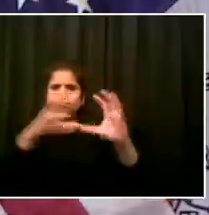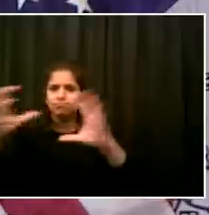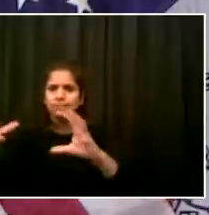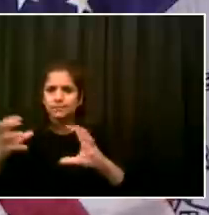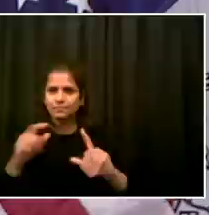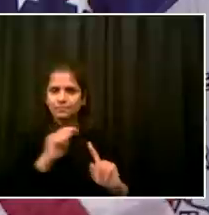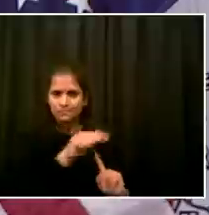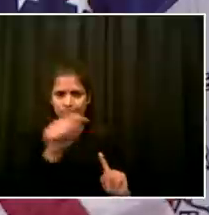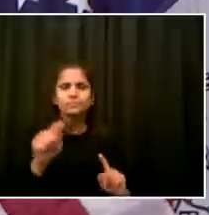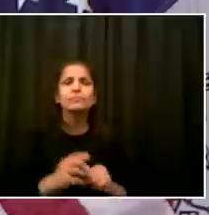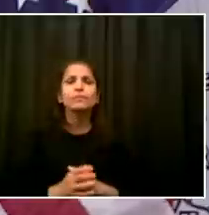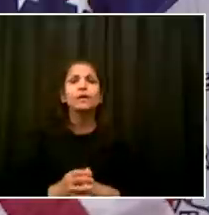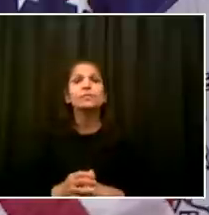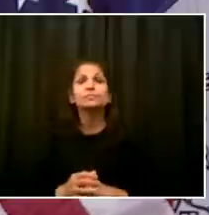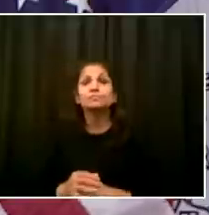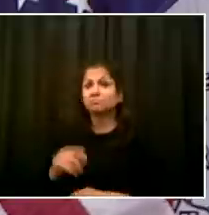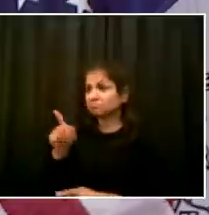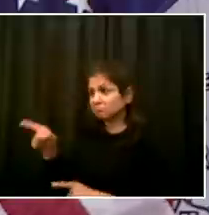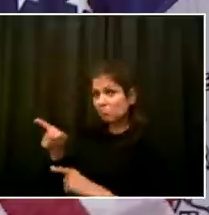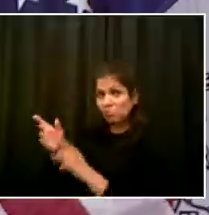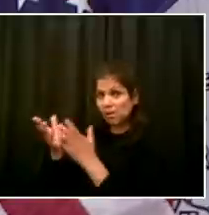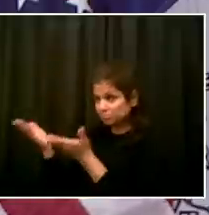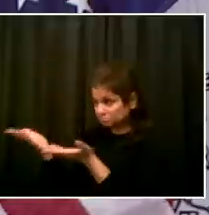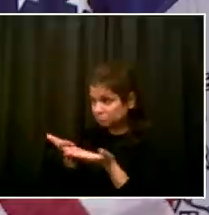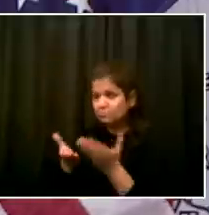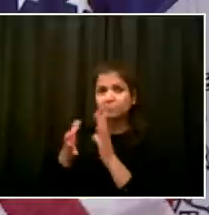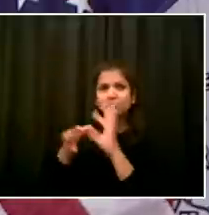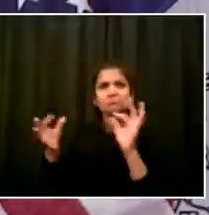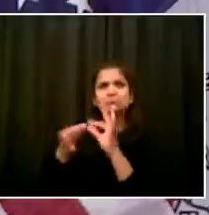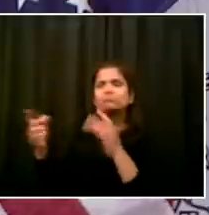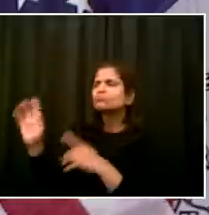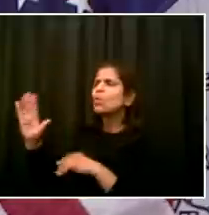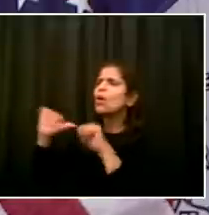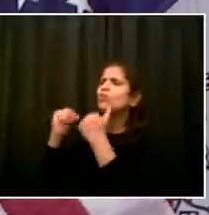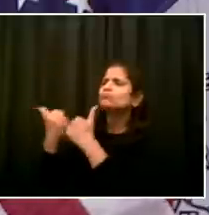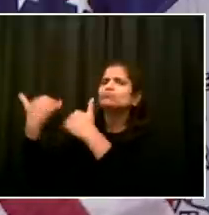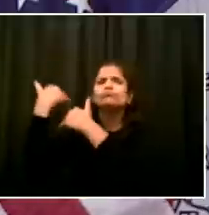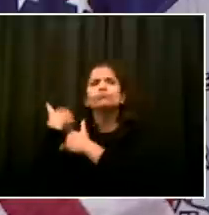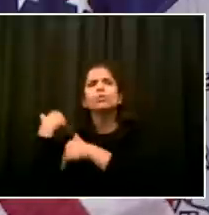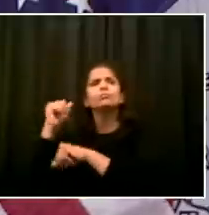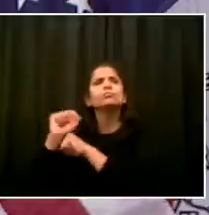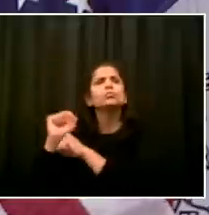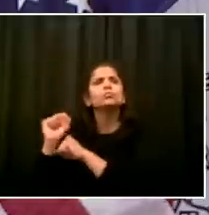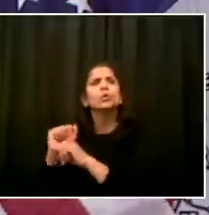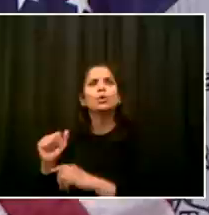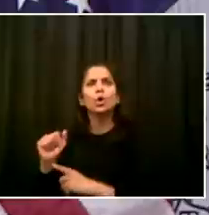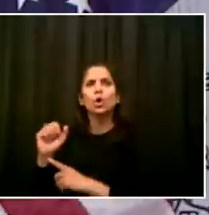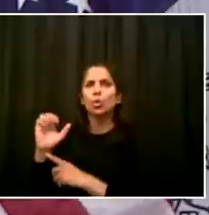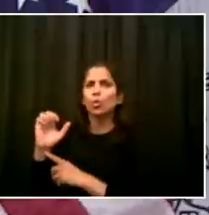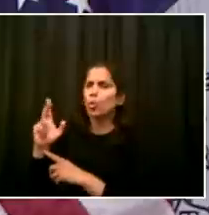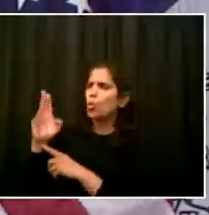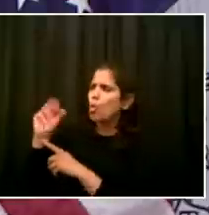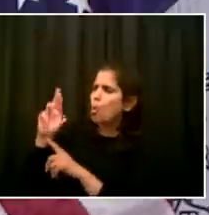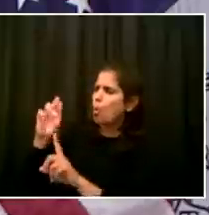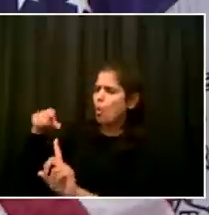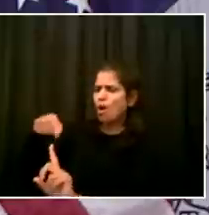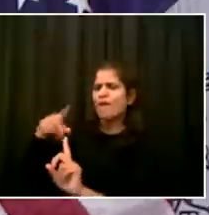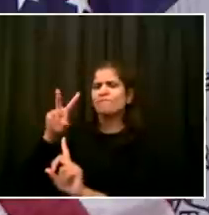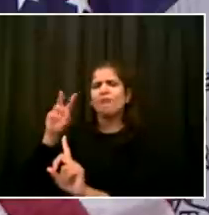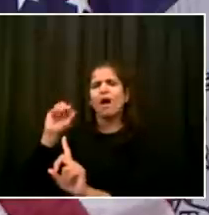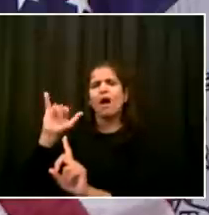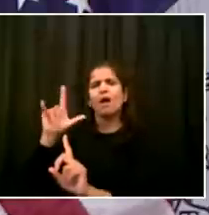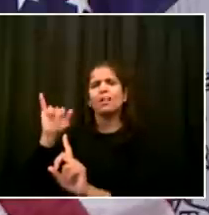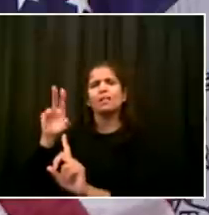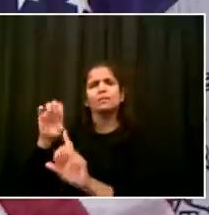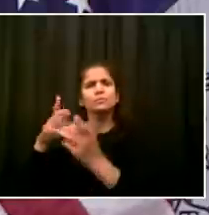folks out encouraging social distancing. Sure, thank you, sir. Local leaders from